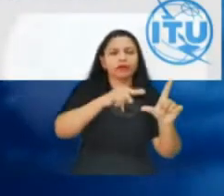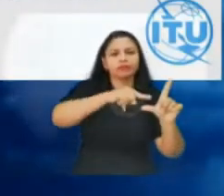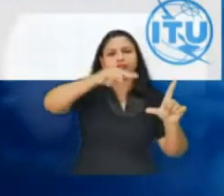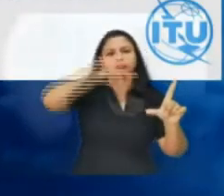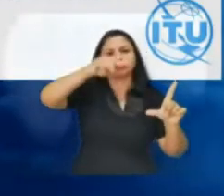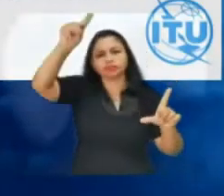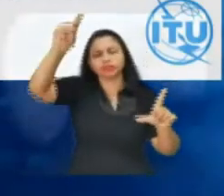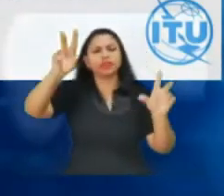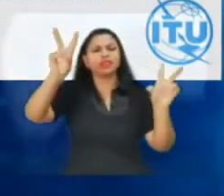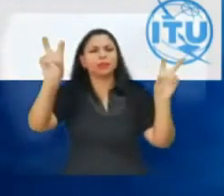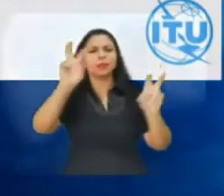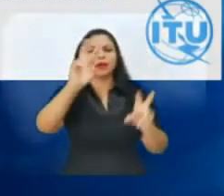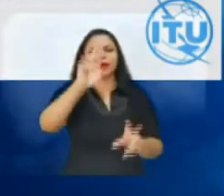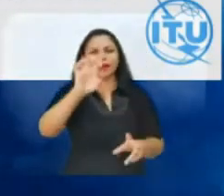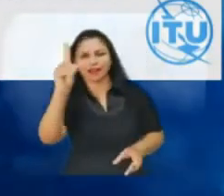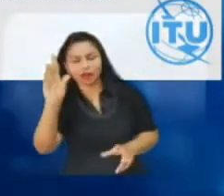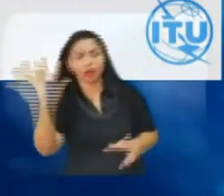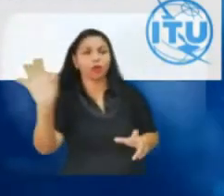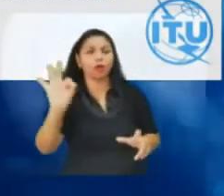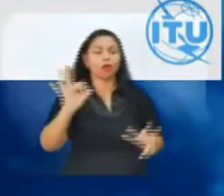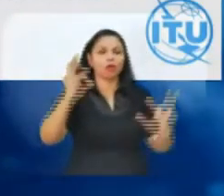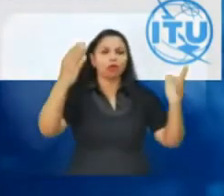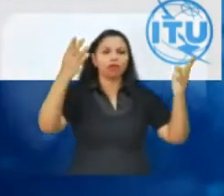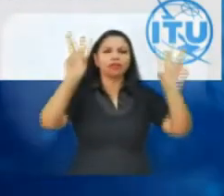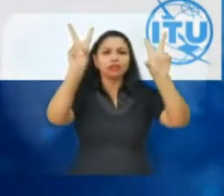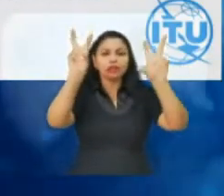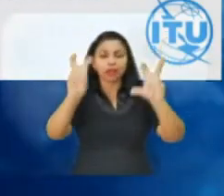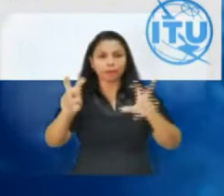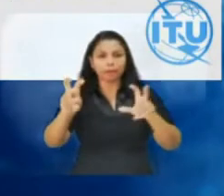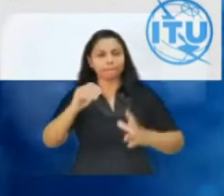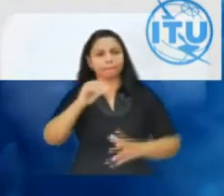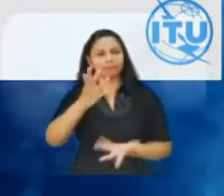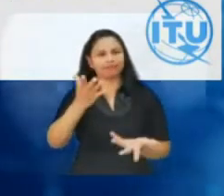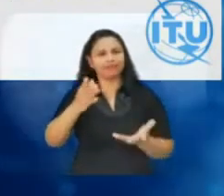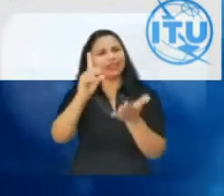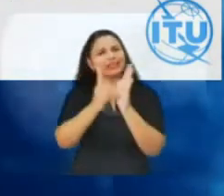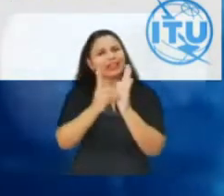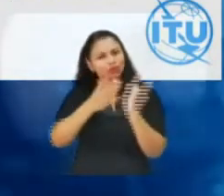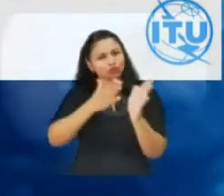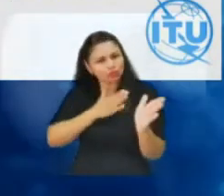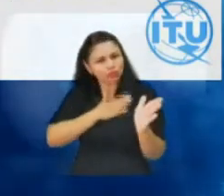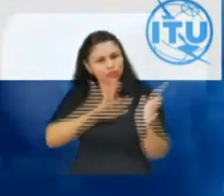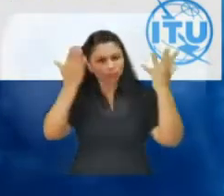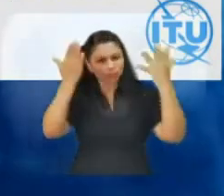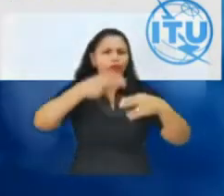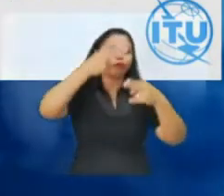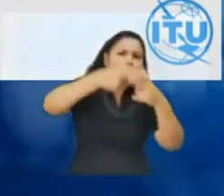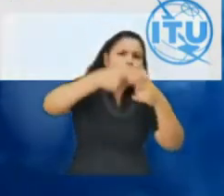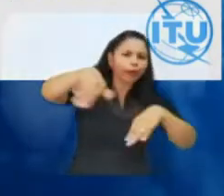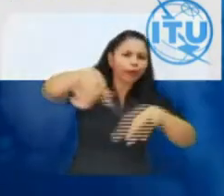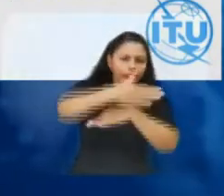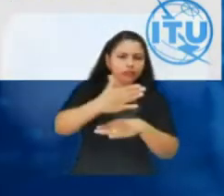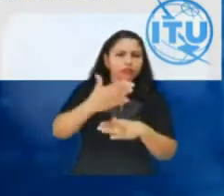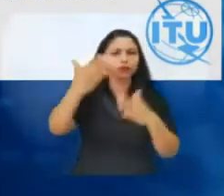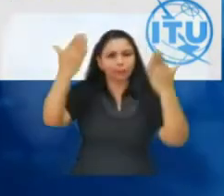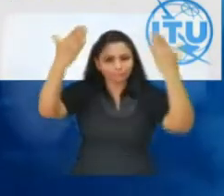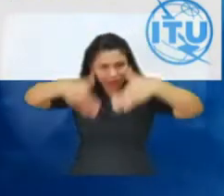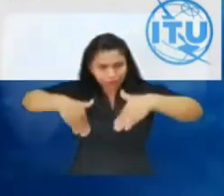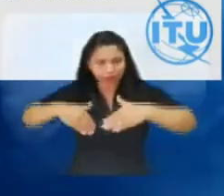of reliability in a network and privacy of the data, other applications may have requirements that are less explicit.